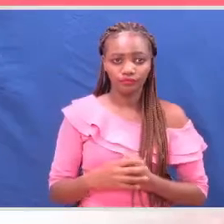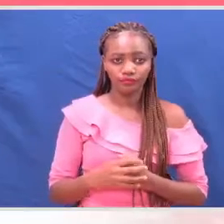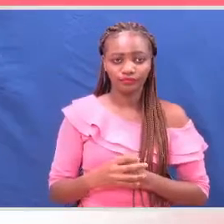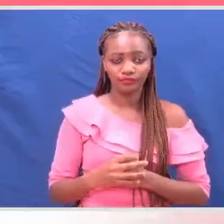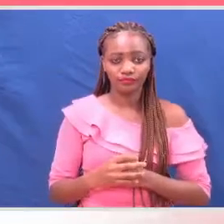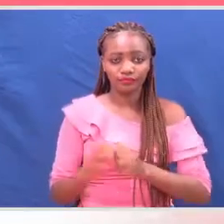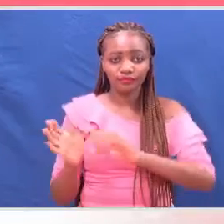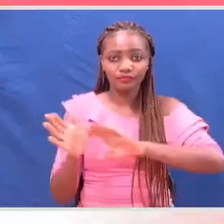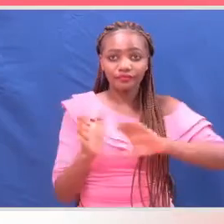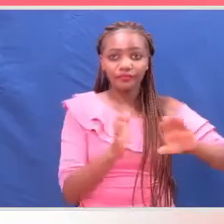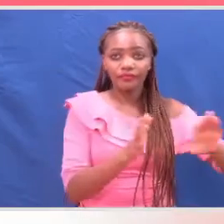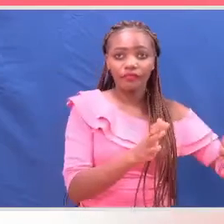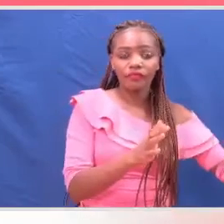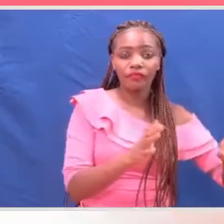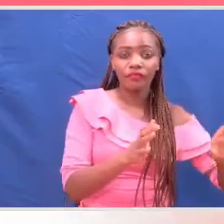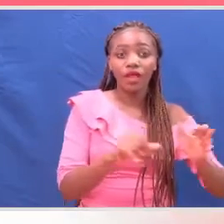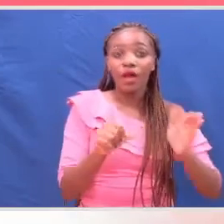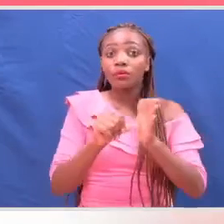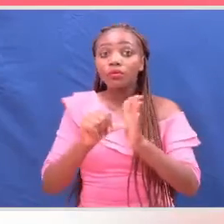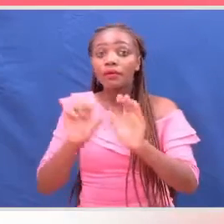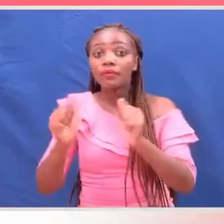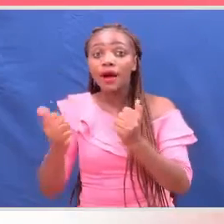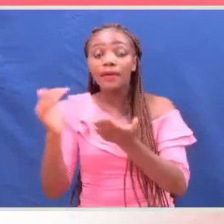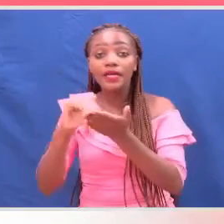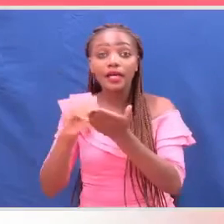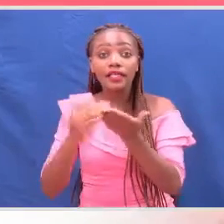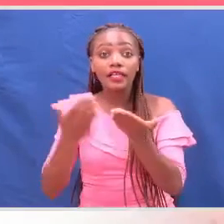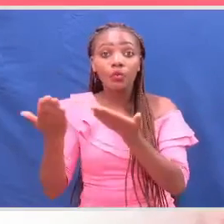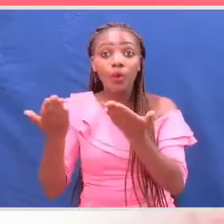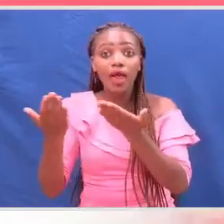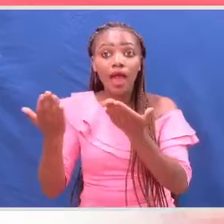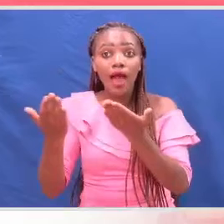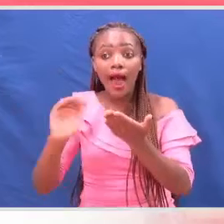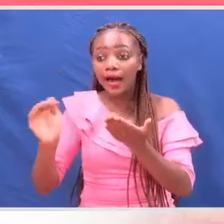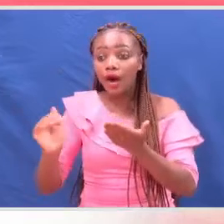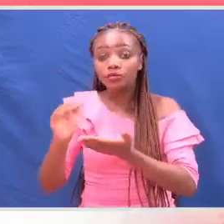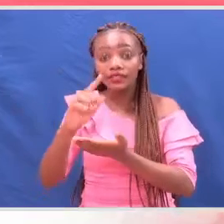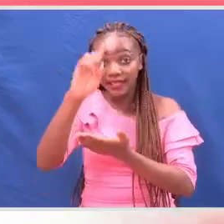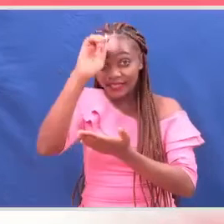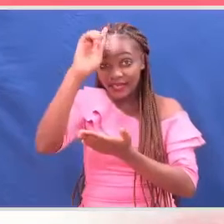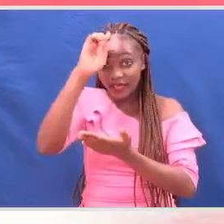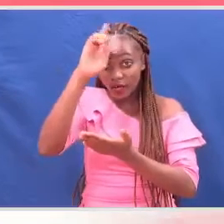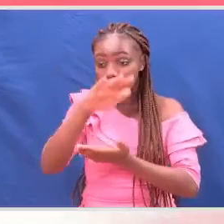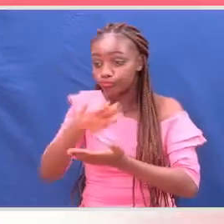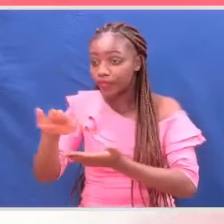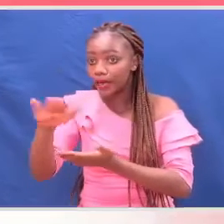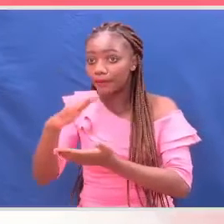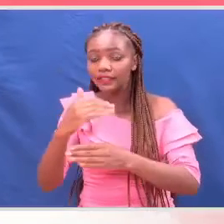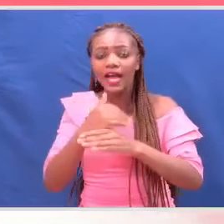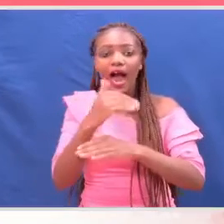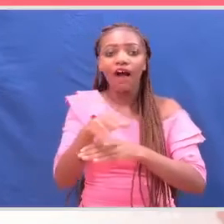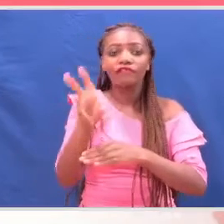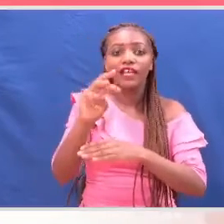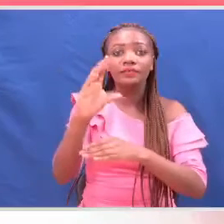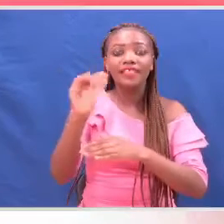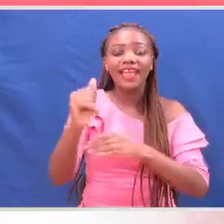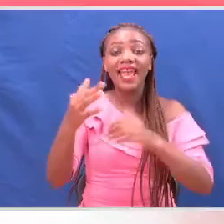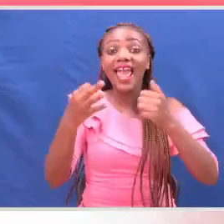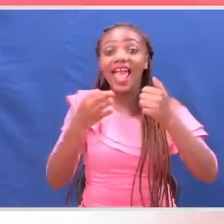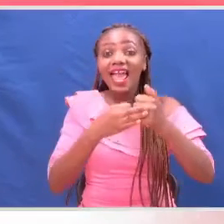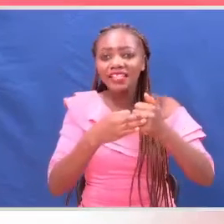Na kizaza kilishuhudiwa kwa mara nyingine katika bunge la kaunti ya Nyandarua mapema leo baada ya wawakilishi wadi